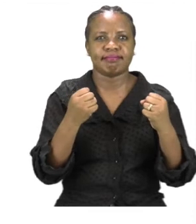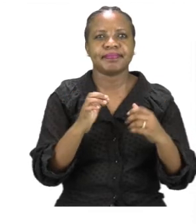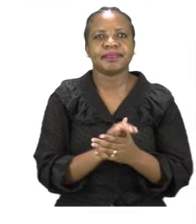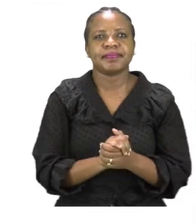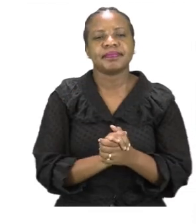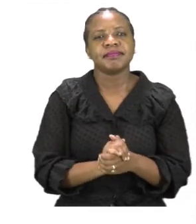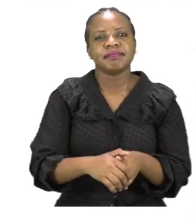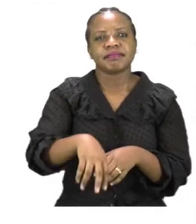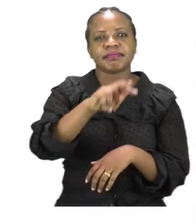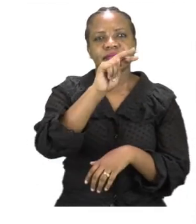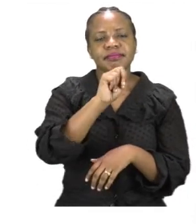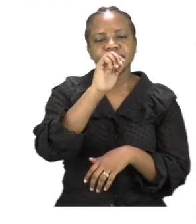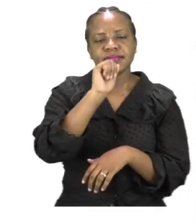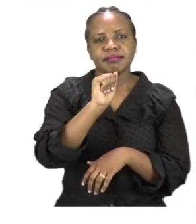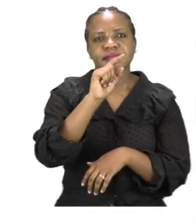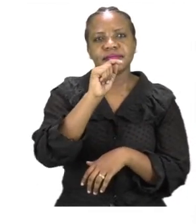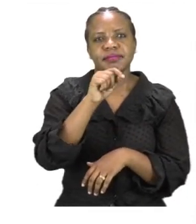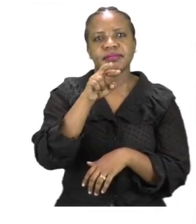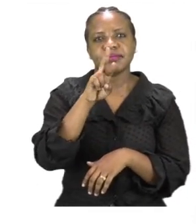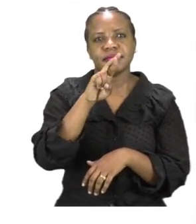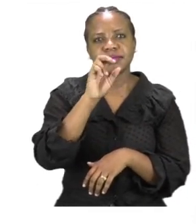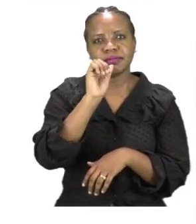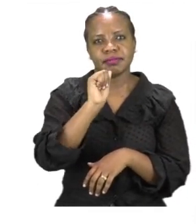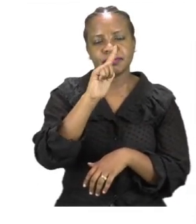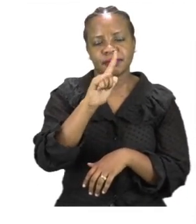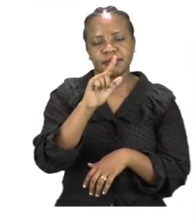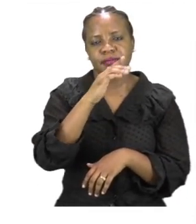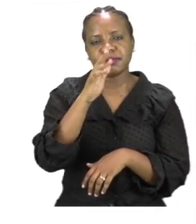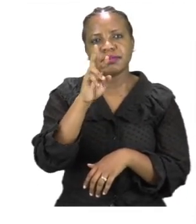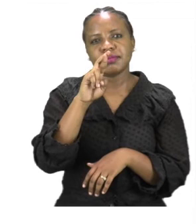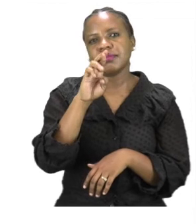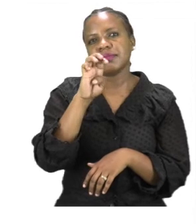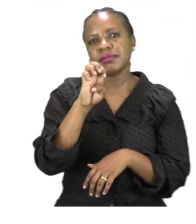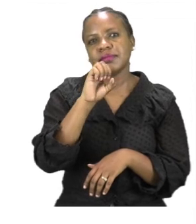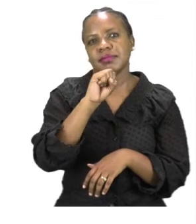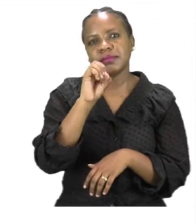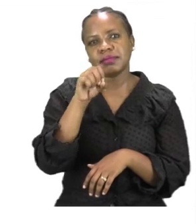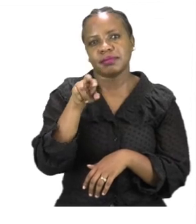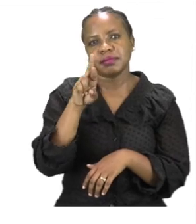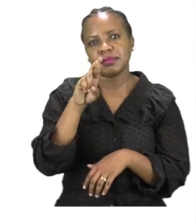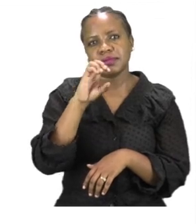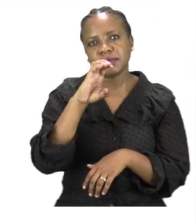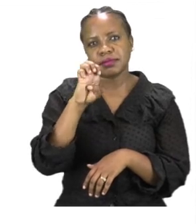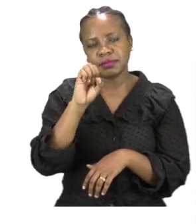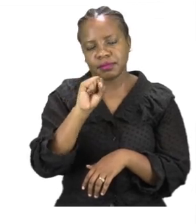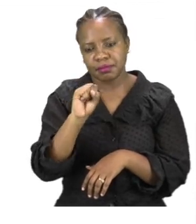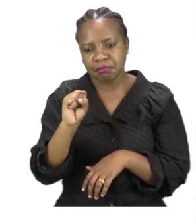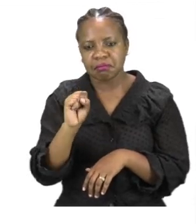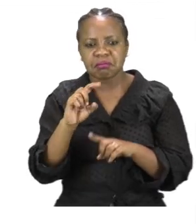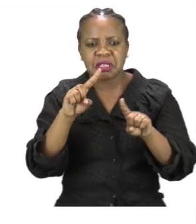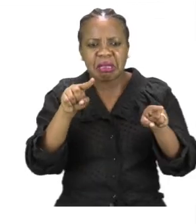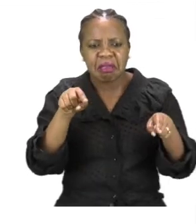is a special word. Natural resources are things that exist